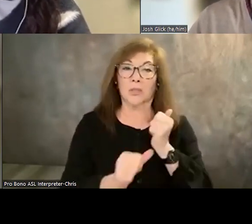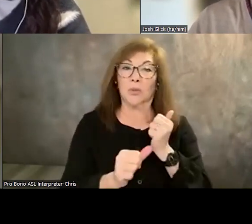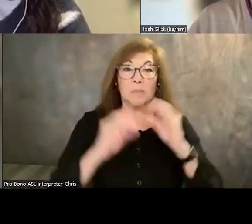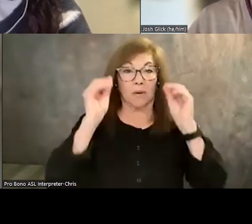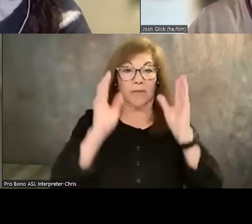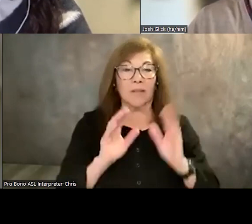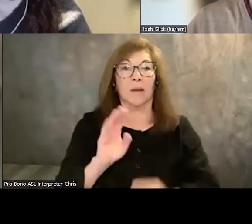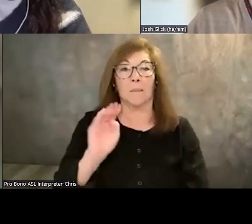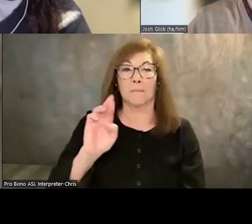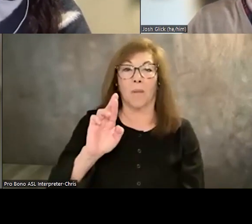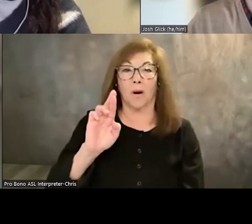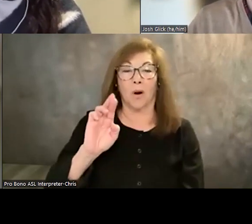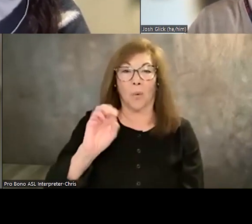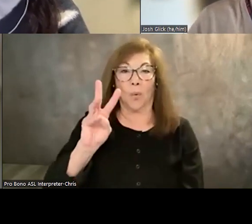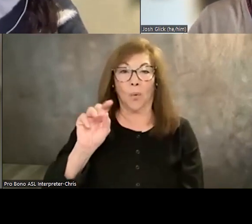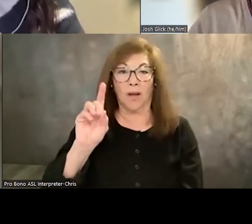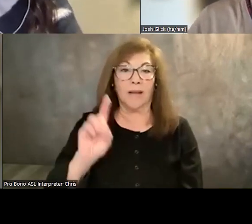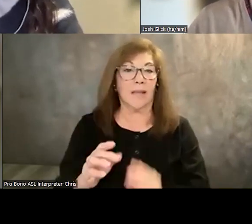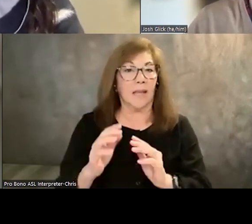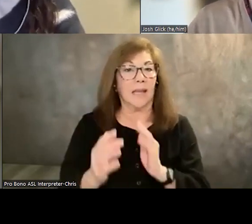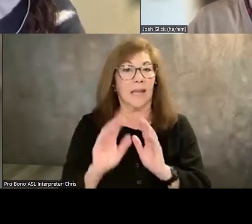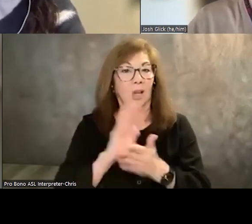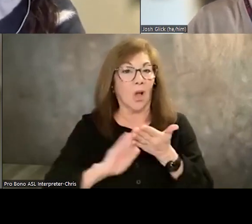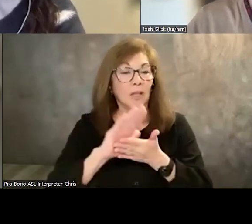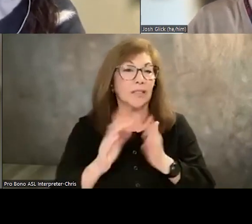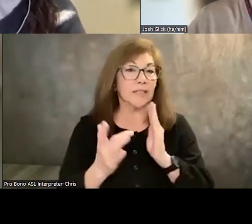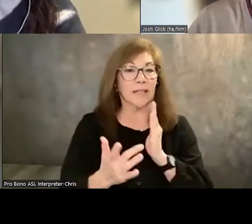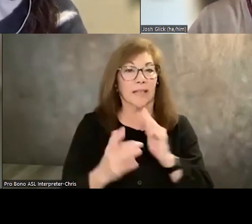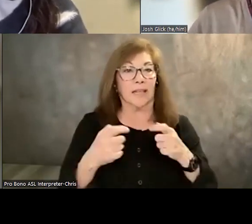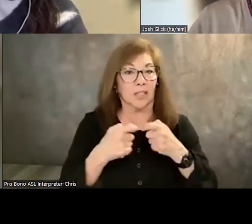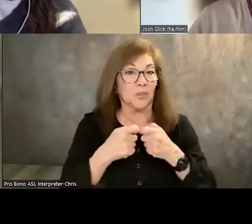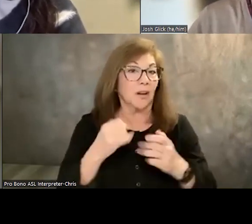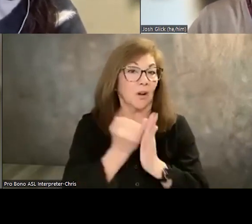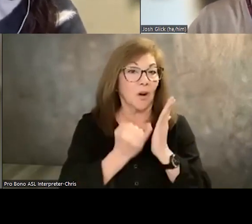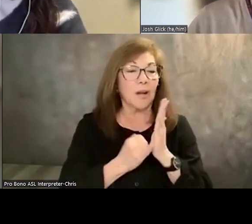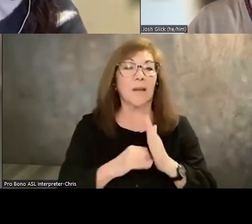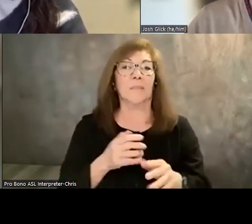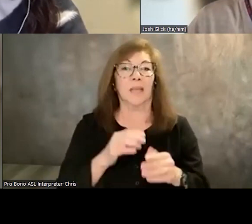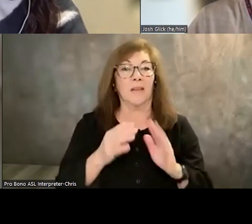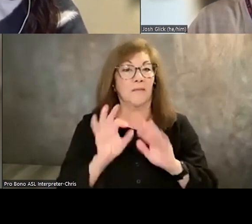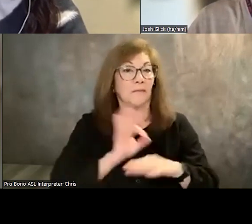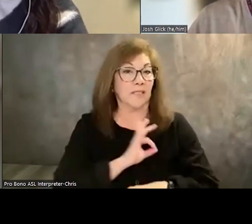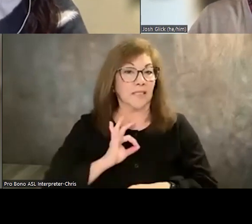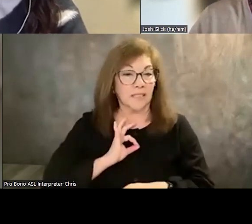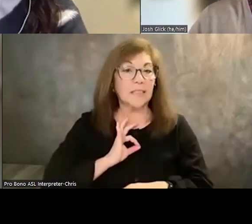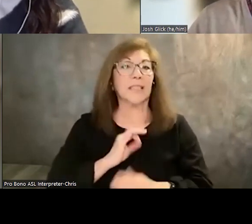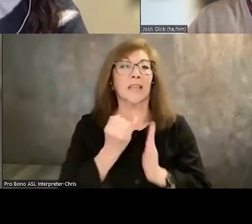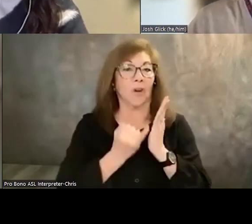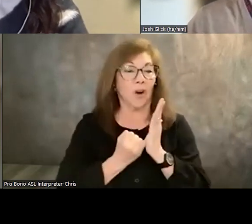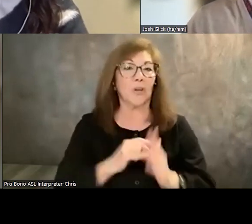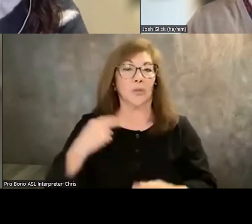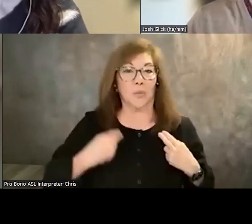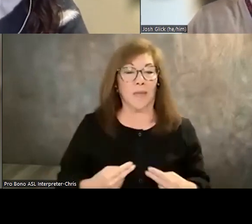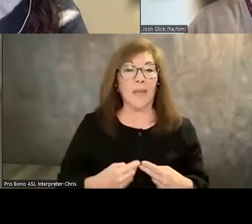at Bard College in Film and Electronic Arts, and also have an affiliation with the Center for Experimental Humanities. I'm a